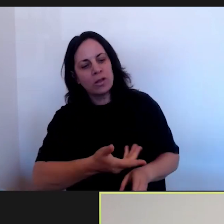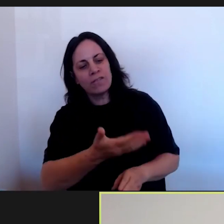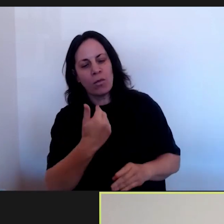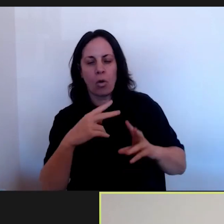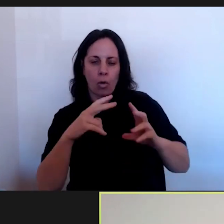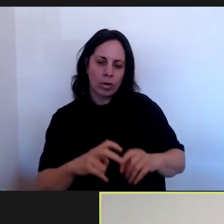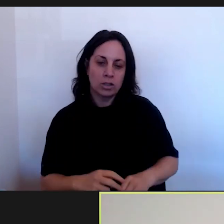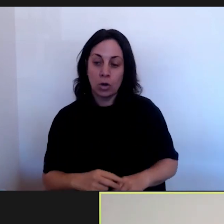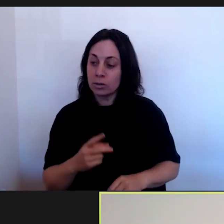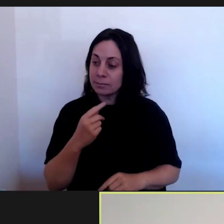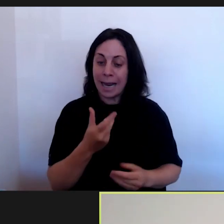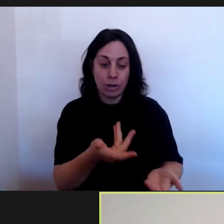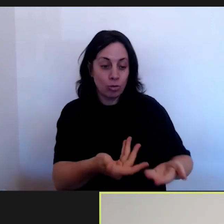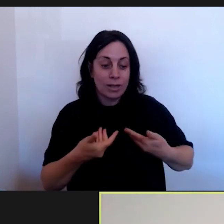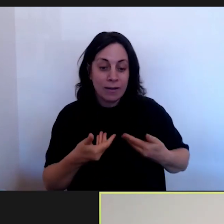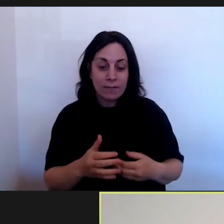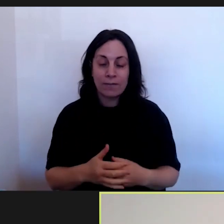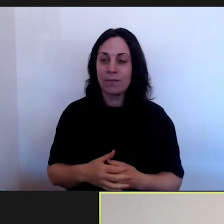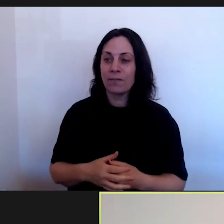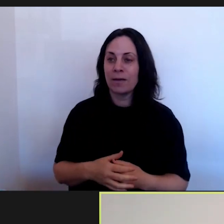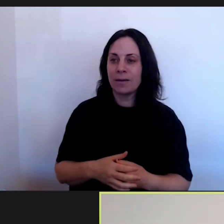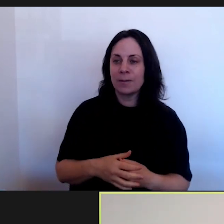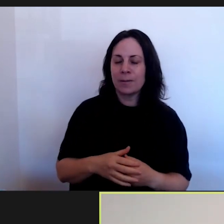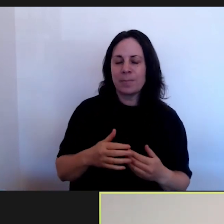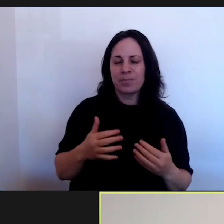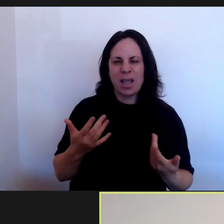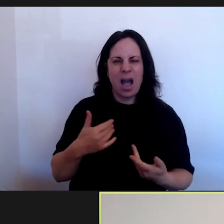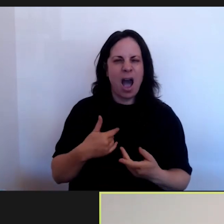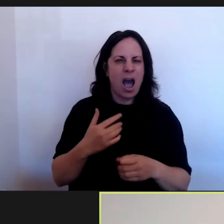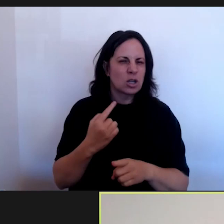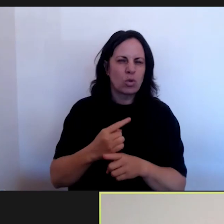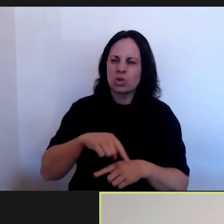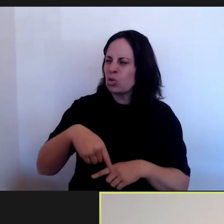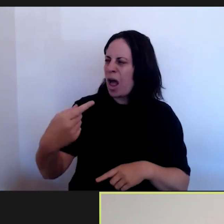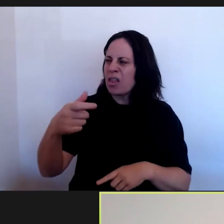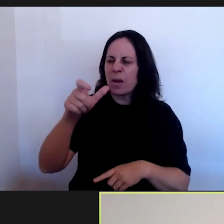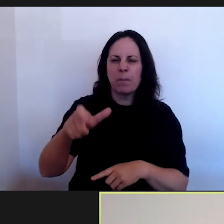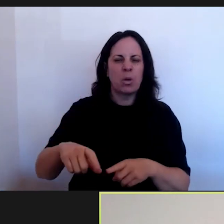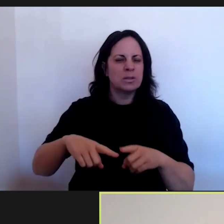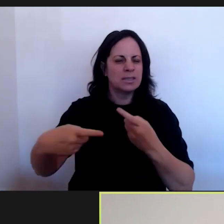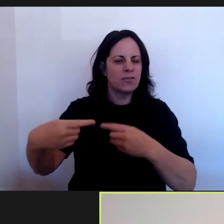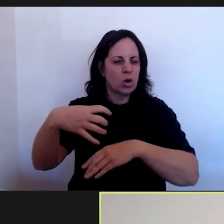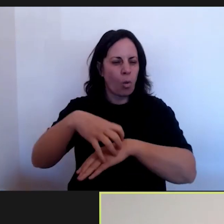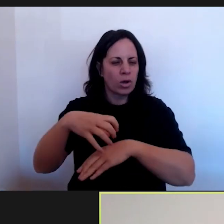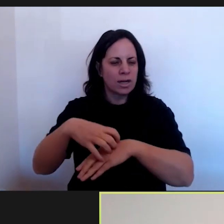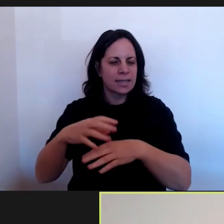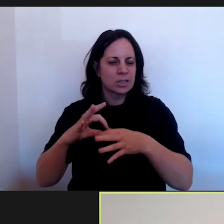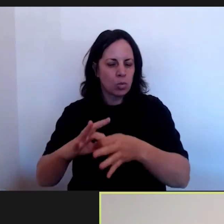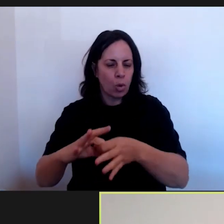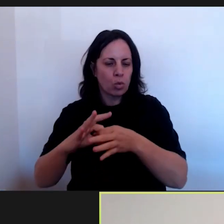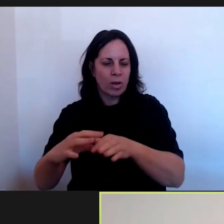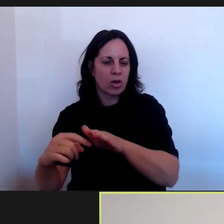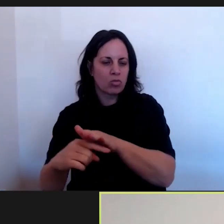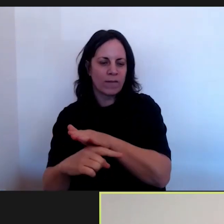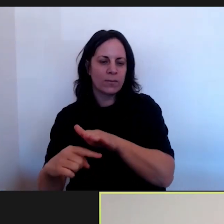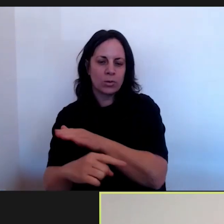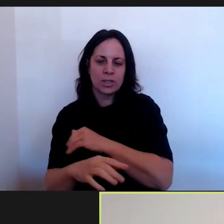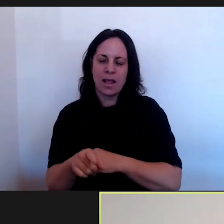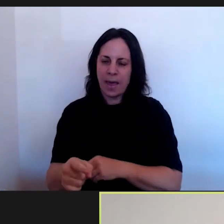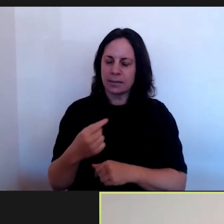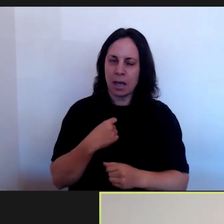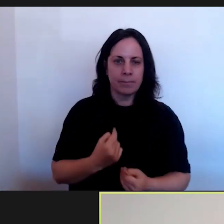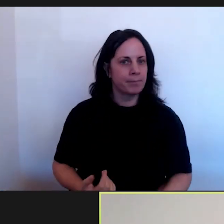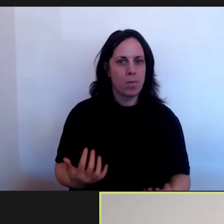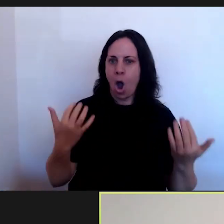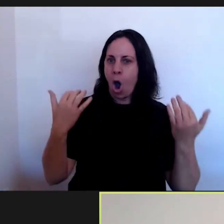some youth? And I spoke to somebody else who works for an organization that works with refugees, and they told me that they're overwhelmed with